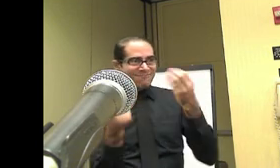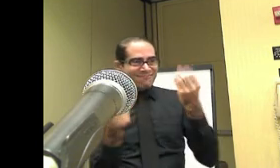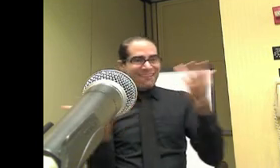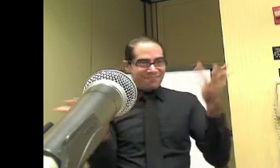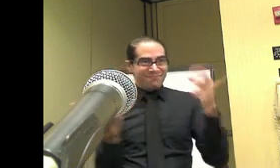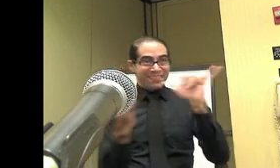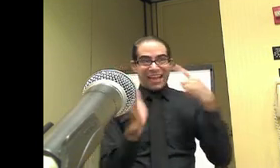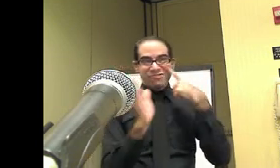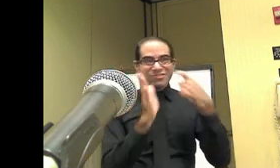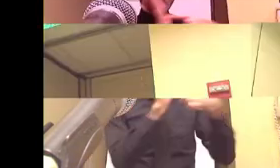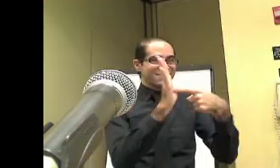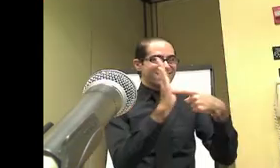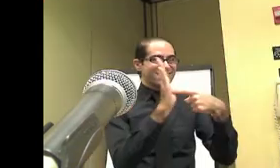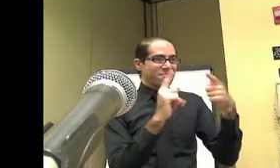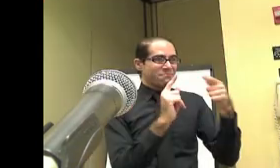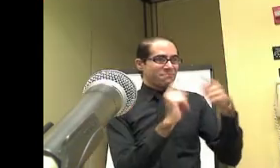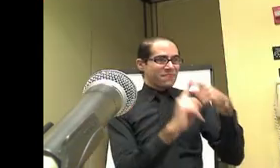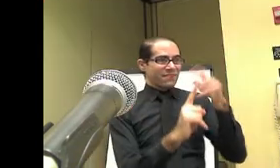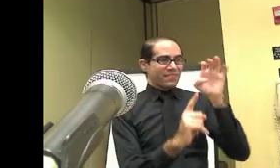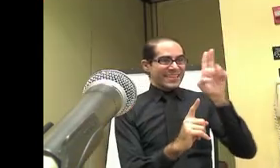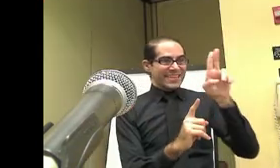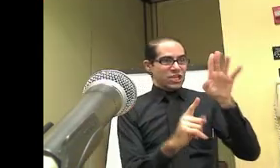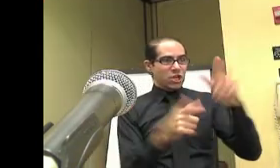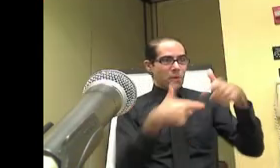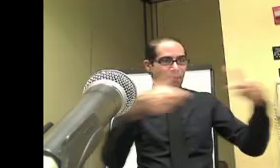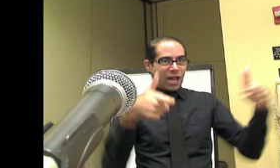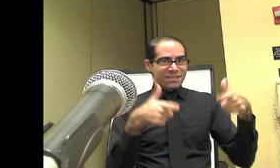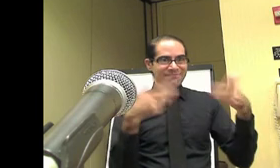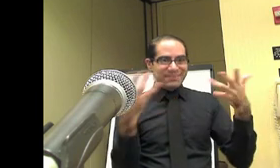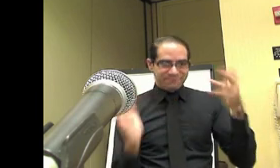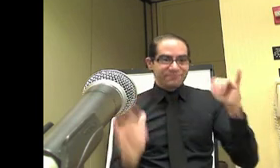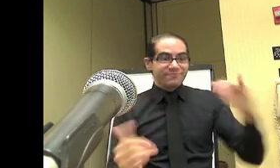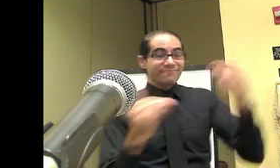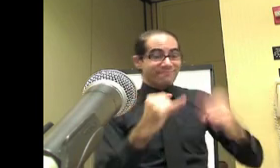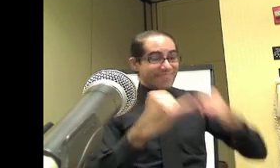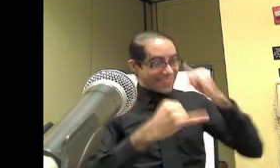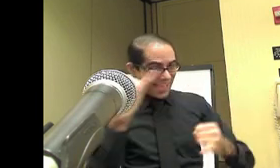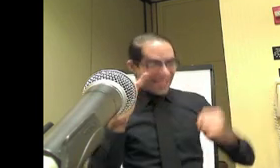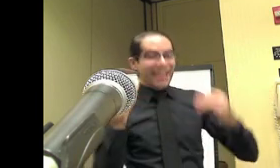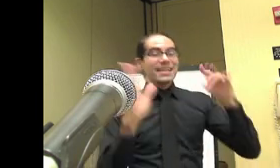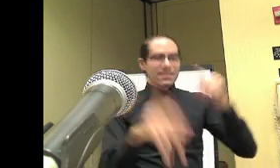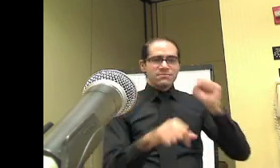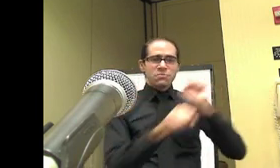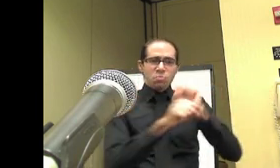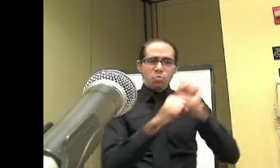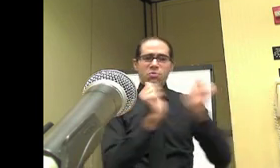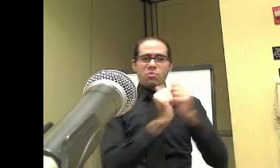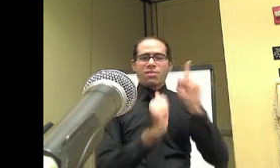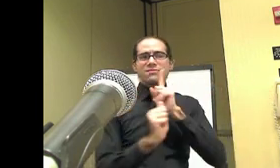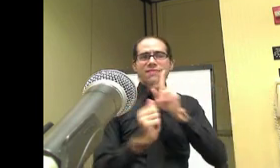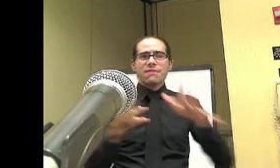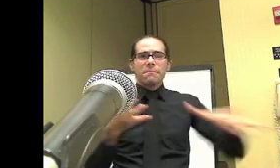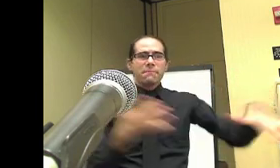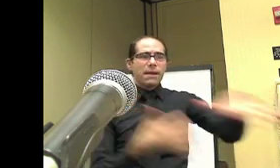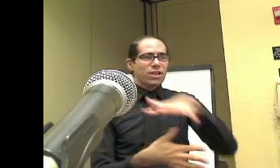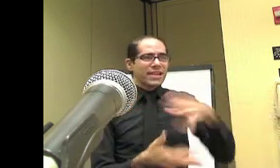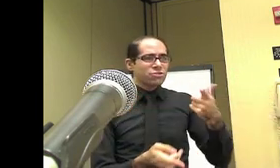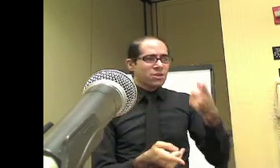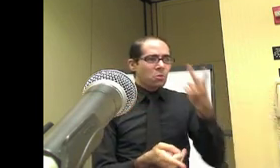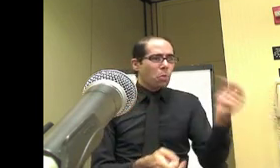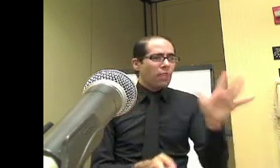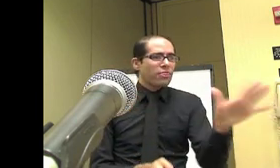took on that, and we need to help them do the same thing. The outreach and working with the